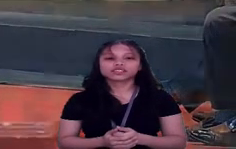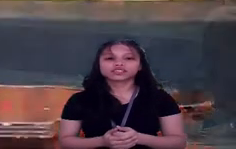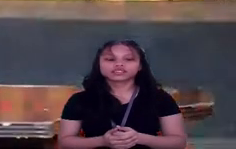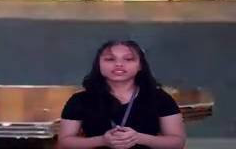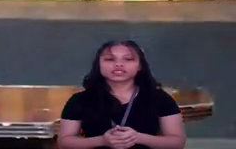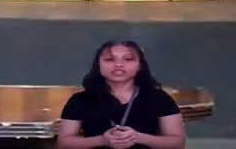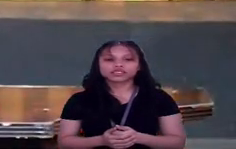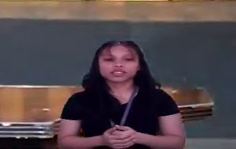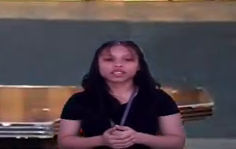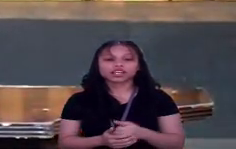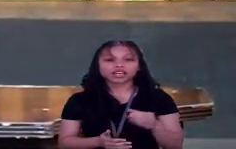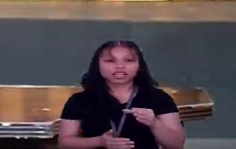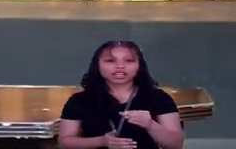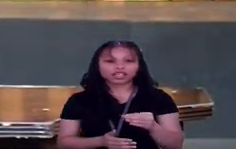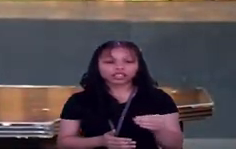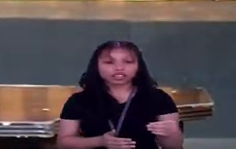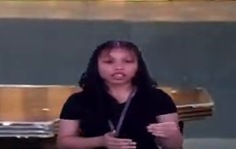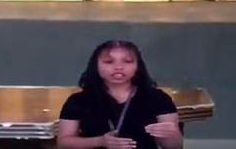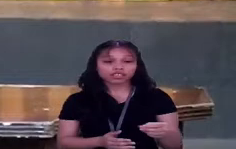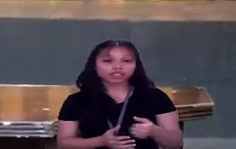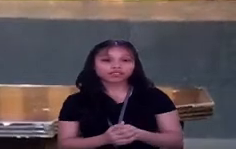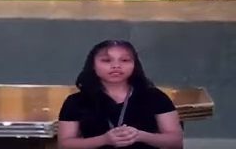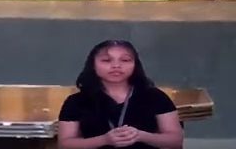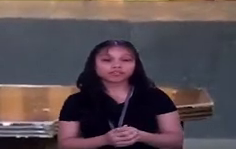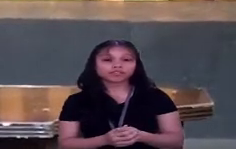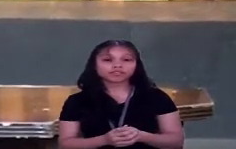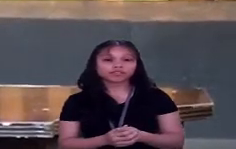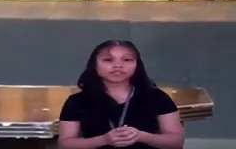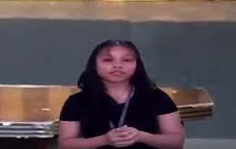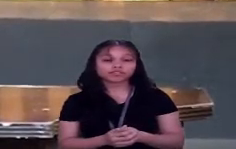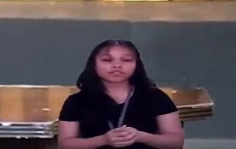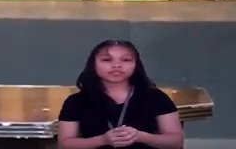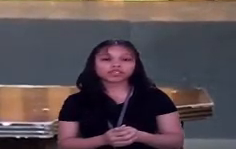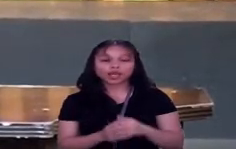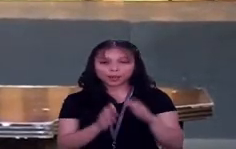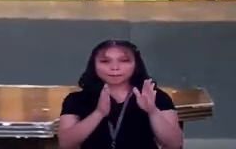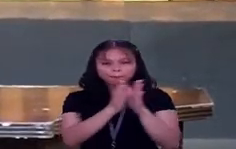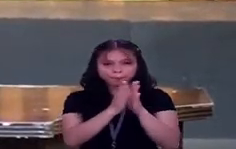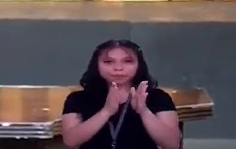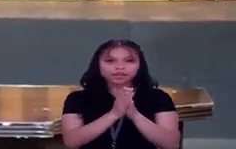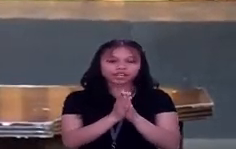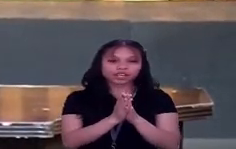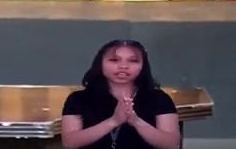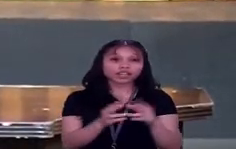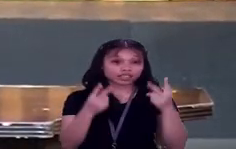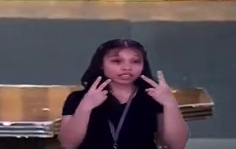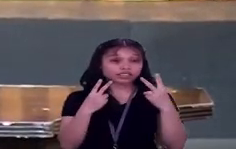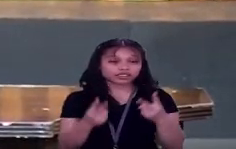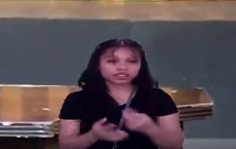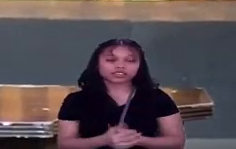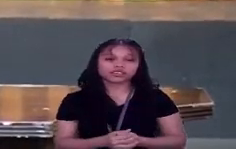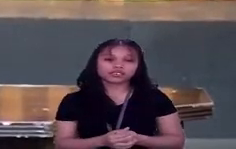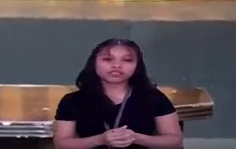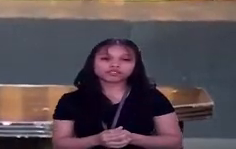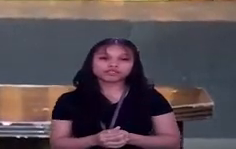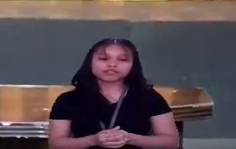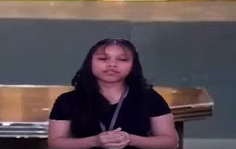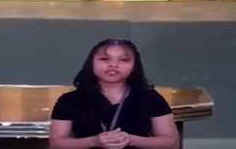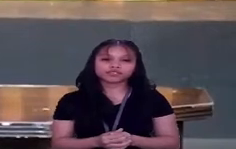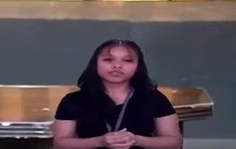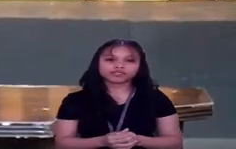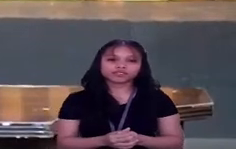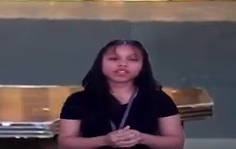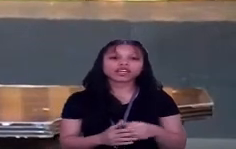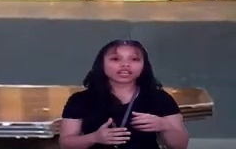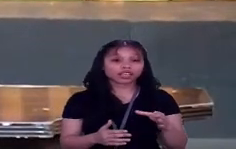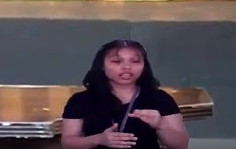cards, and make sure, even for the members as well, that you can be more familiar with them. Then tomorrow morning, we'll have another set of missionaries to